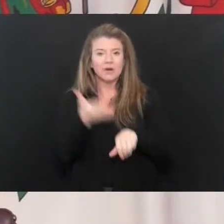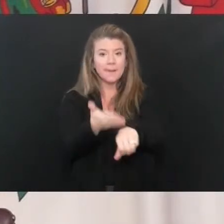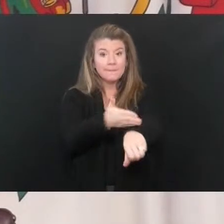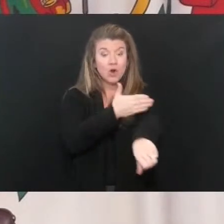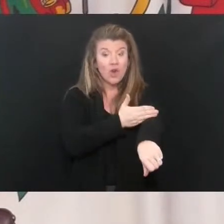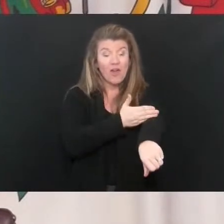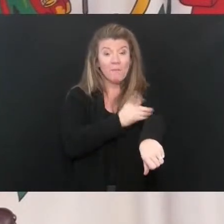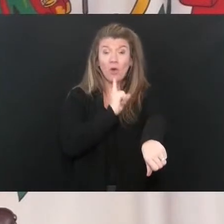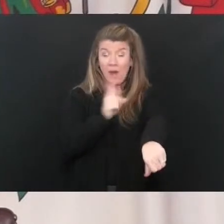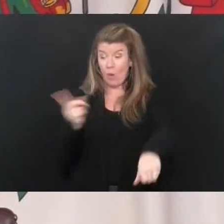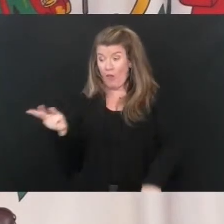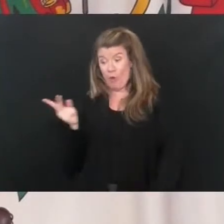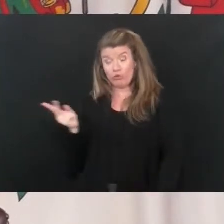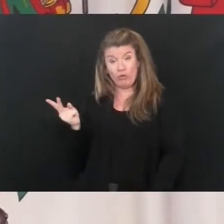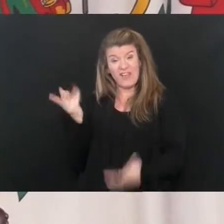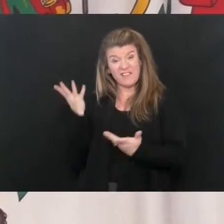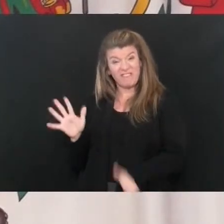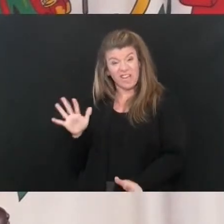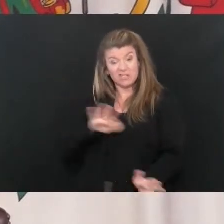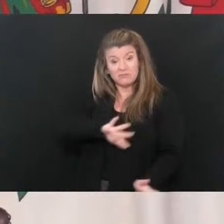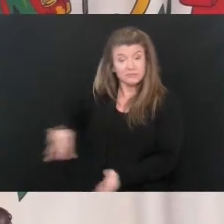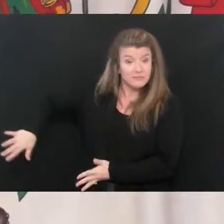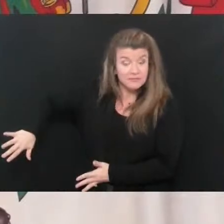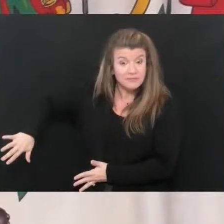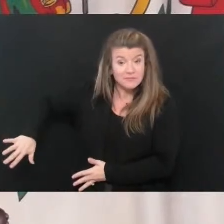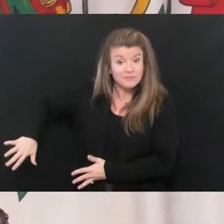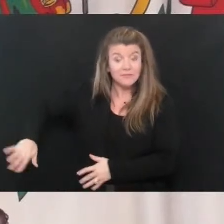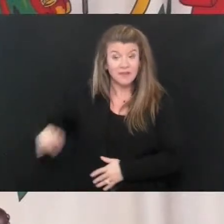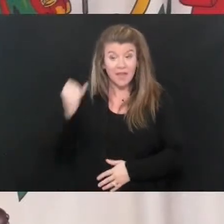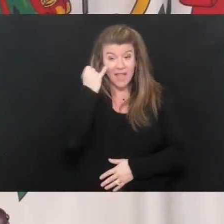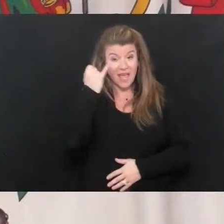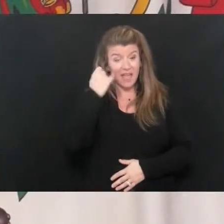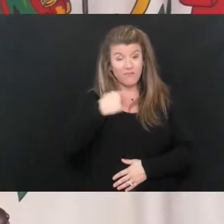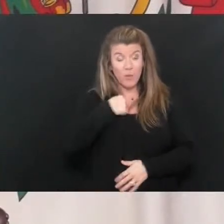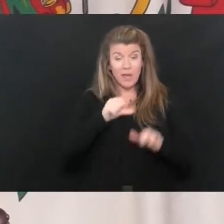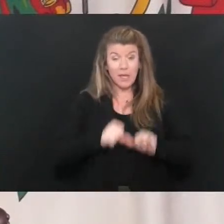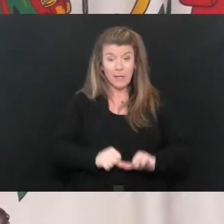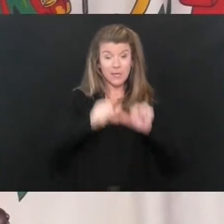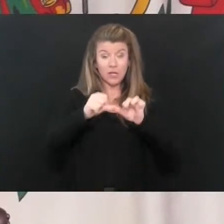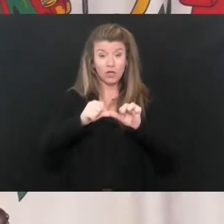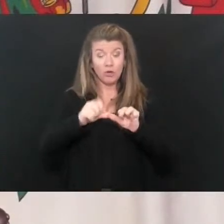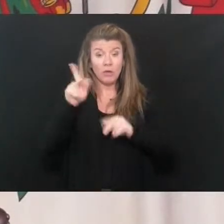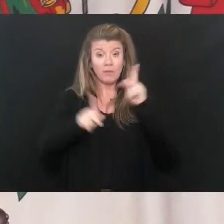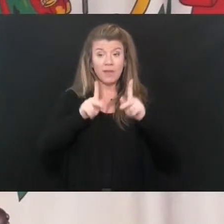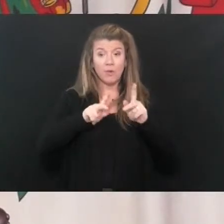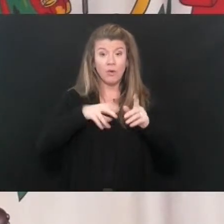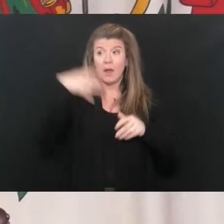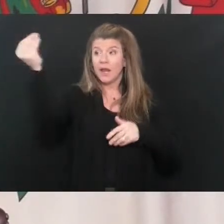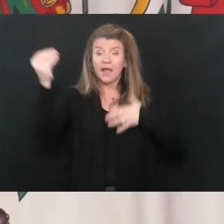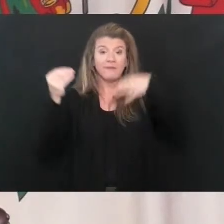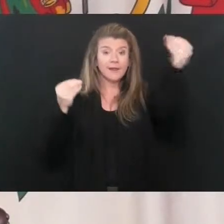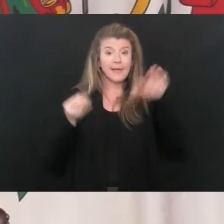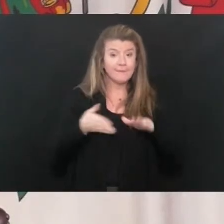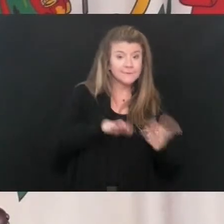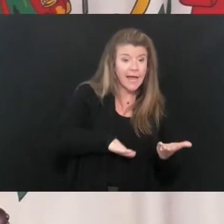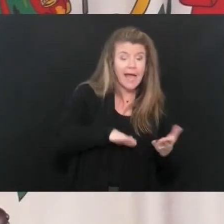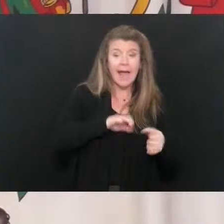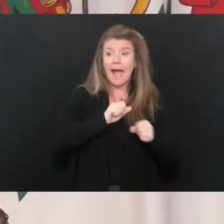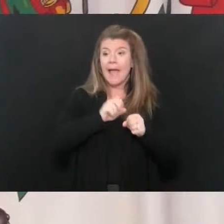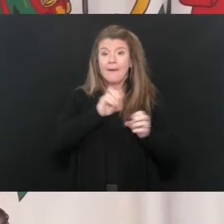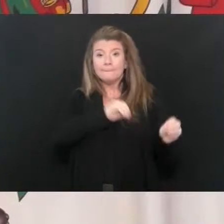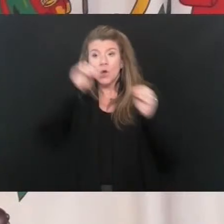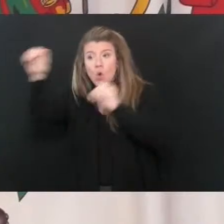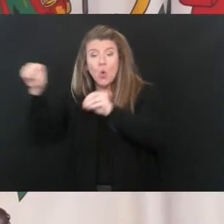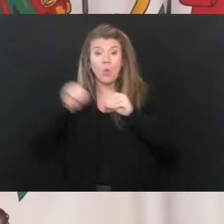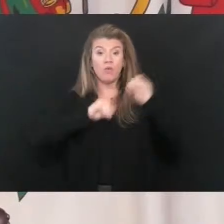two things leave, if we continue to lose population in West Virginia, West Virginia will continue